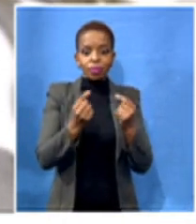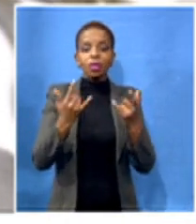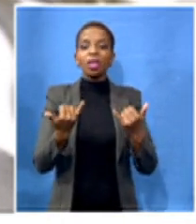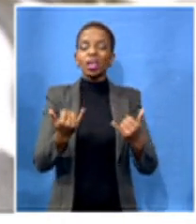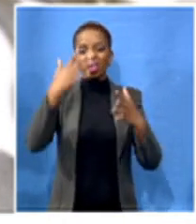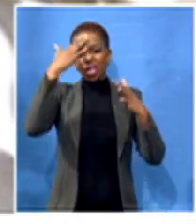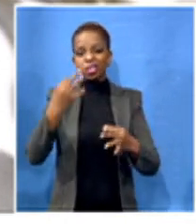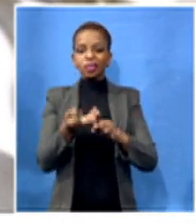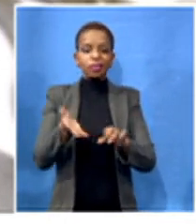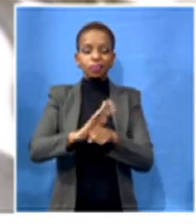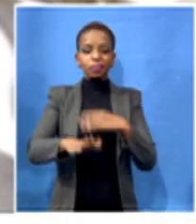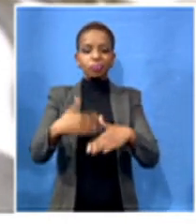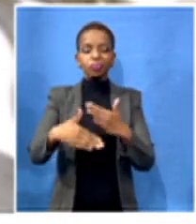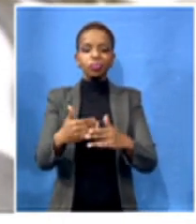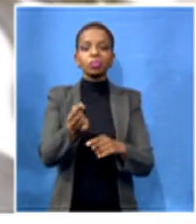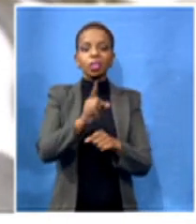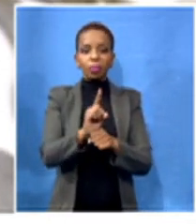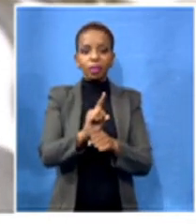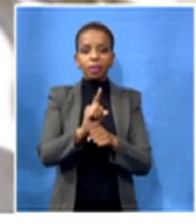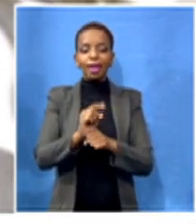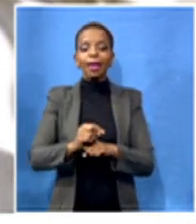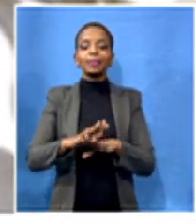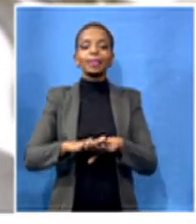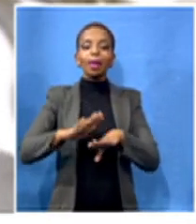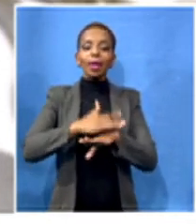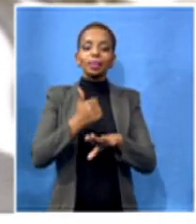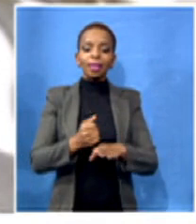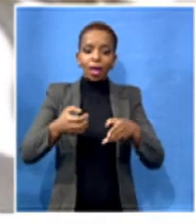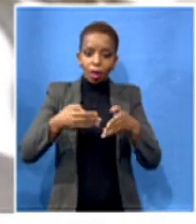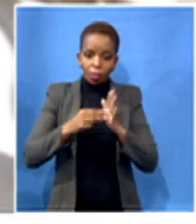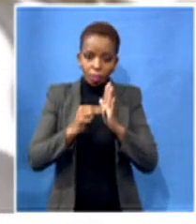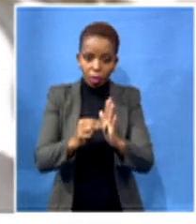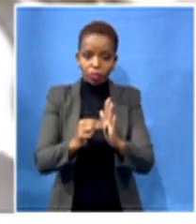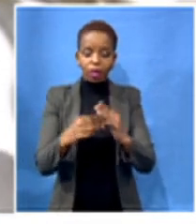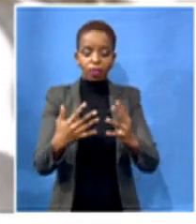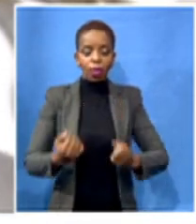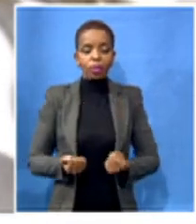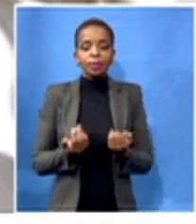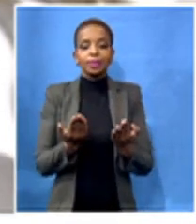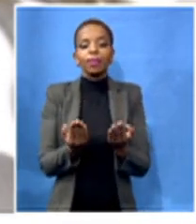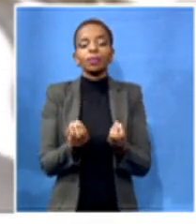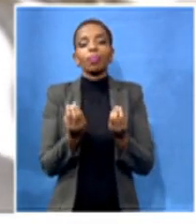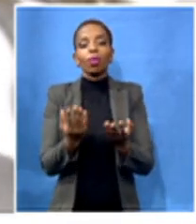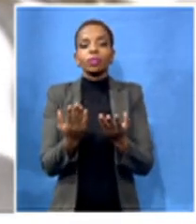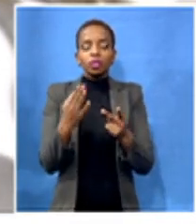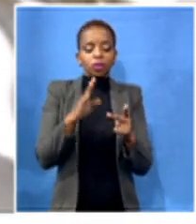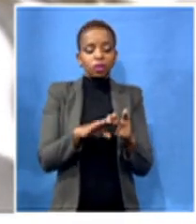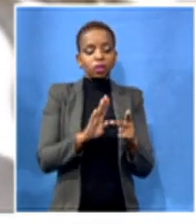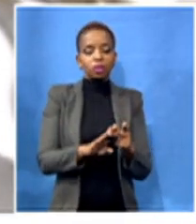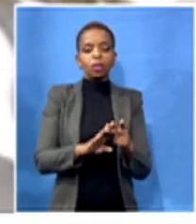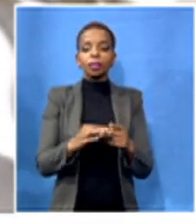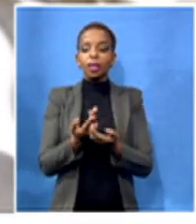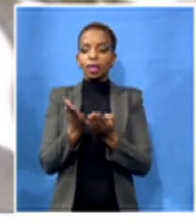it, is the district-based model of services provision and development,